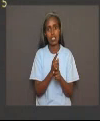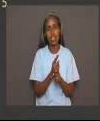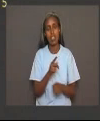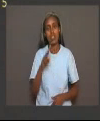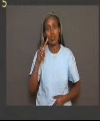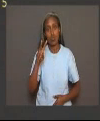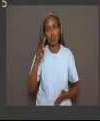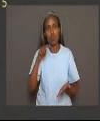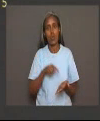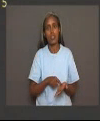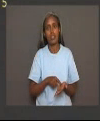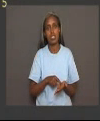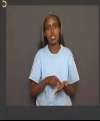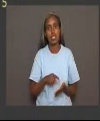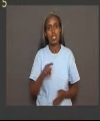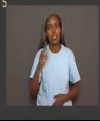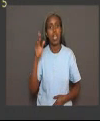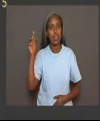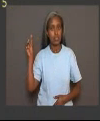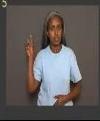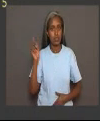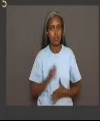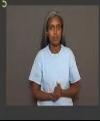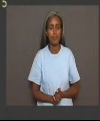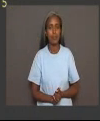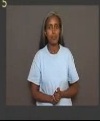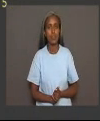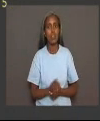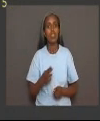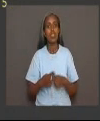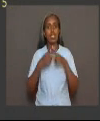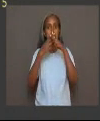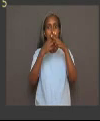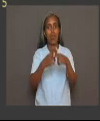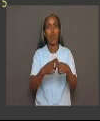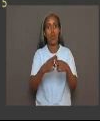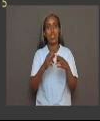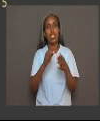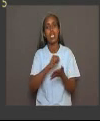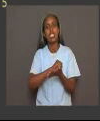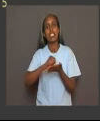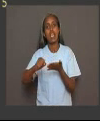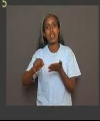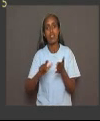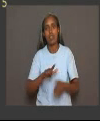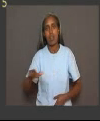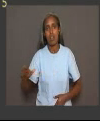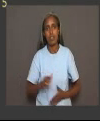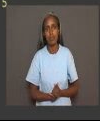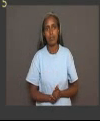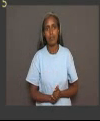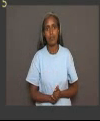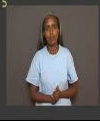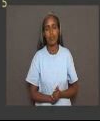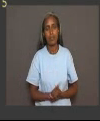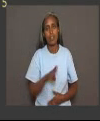2 points like this is called a secant line.